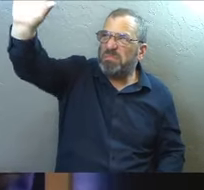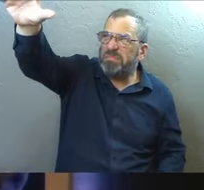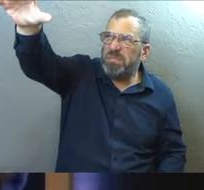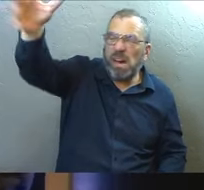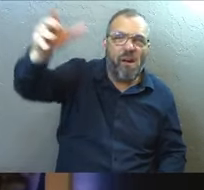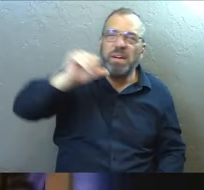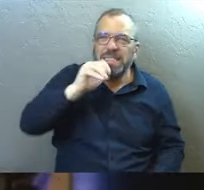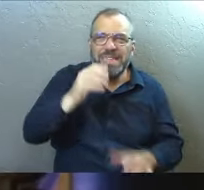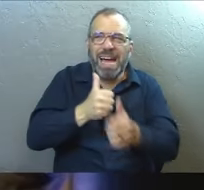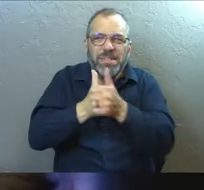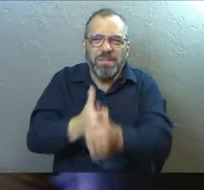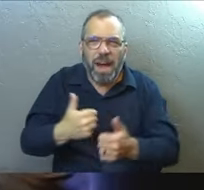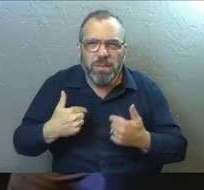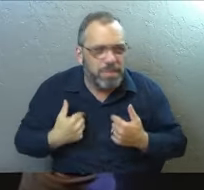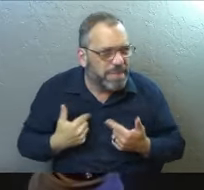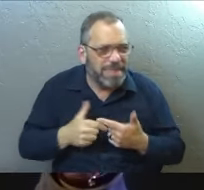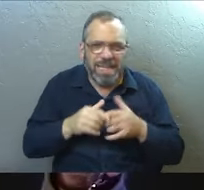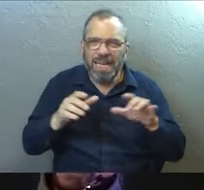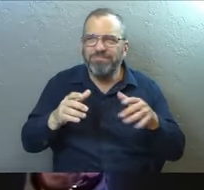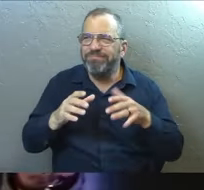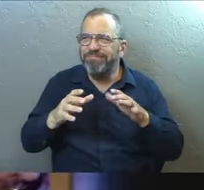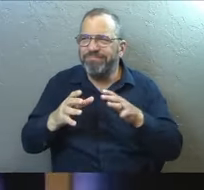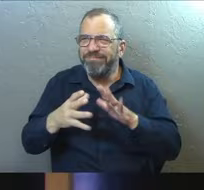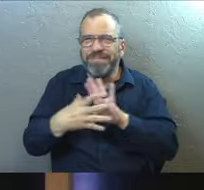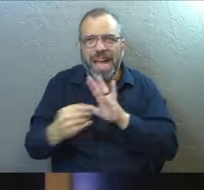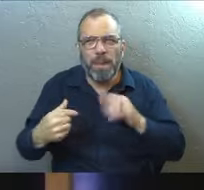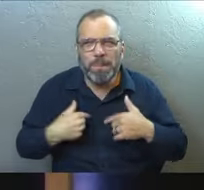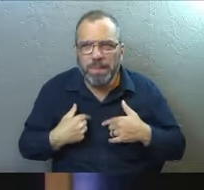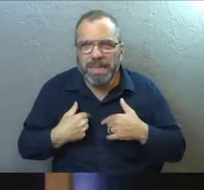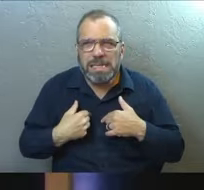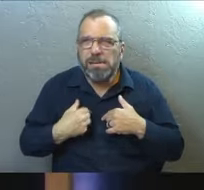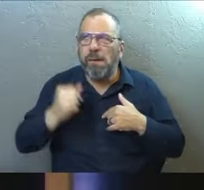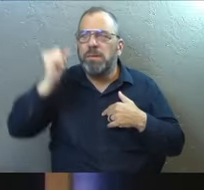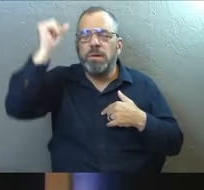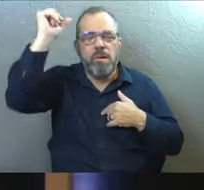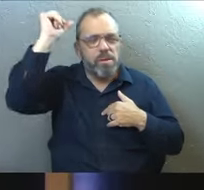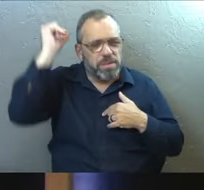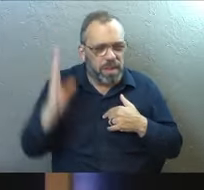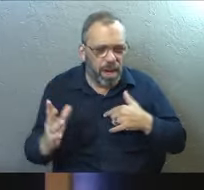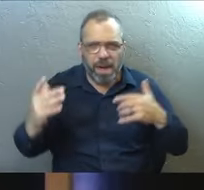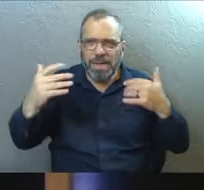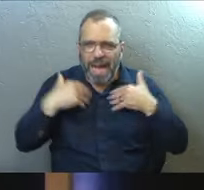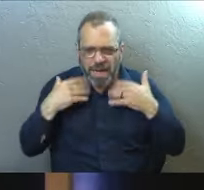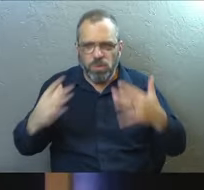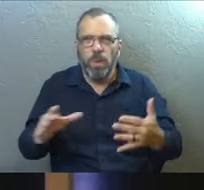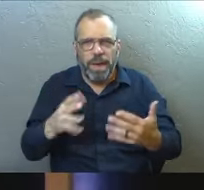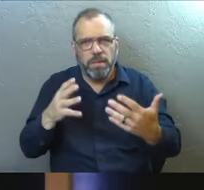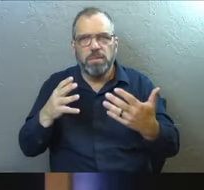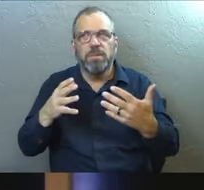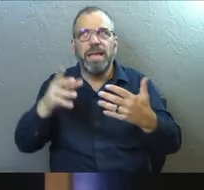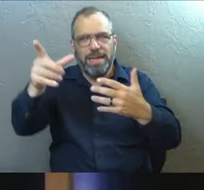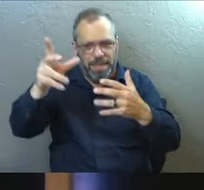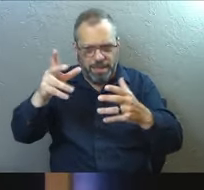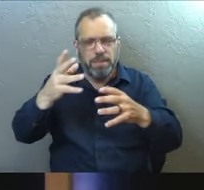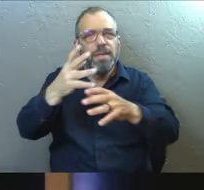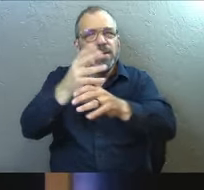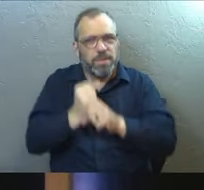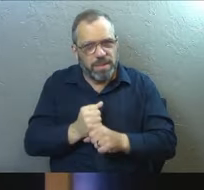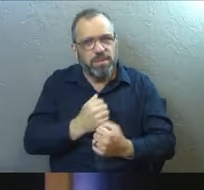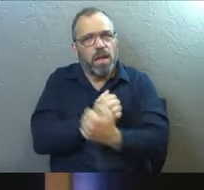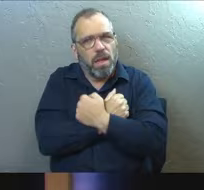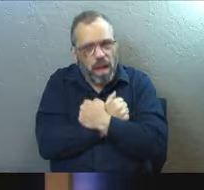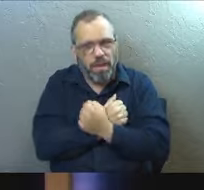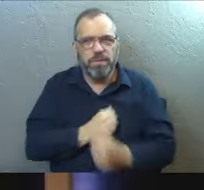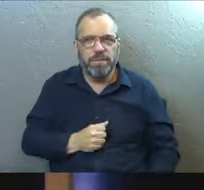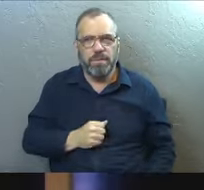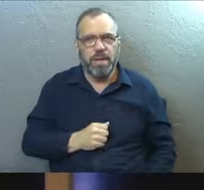he doesn't act like us at all. He doesn't relate to us at all. He doesn't do what we would do. God absolutely has ways that he receives love